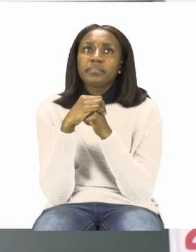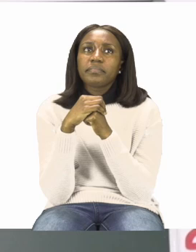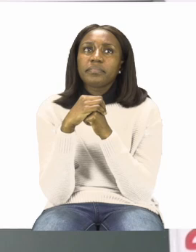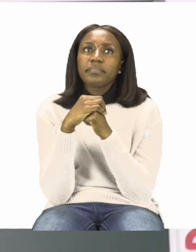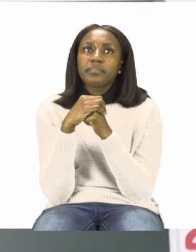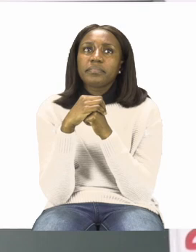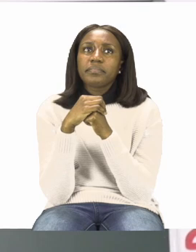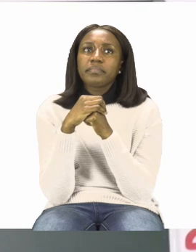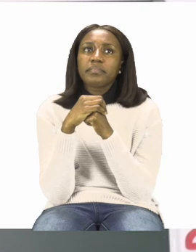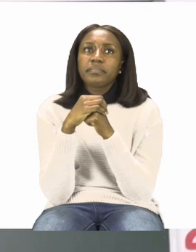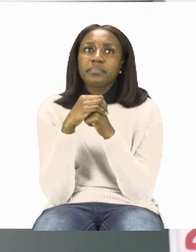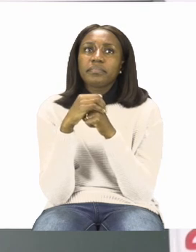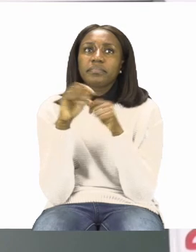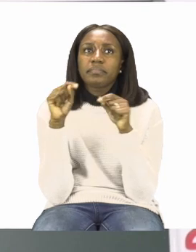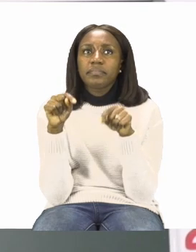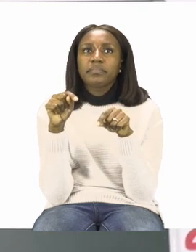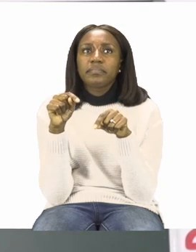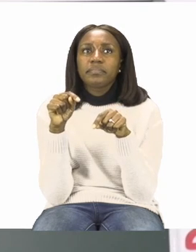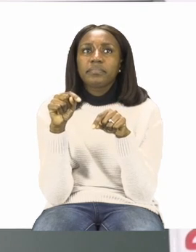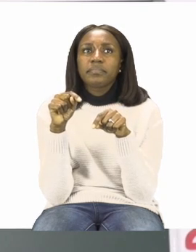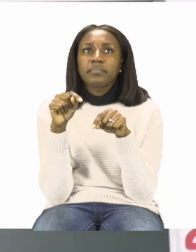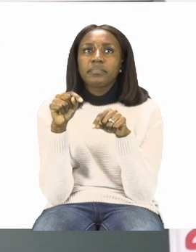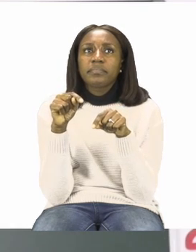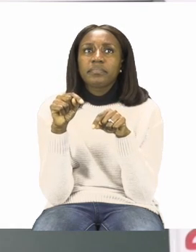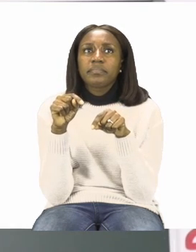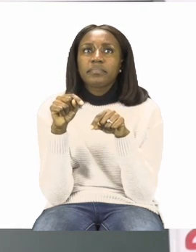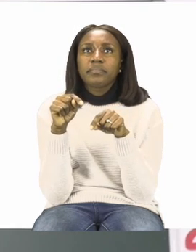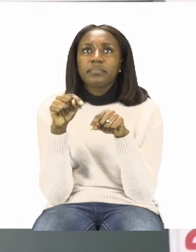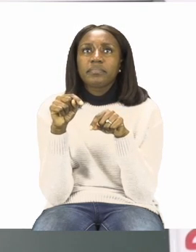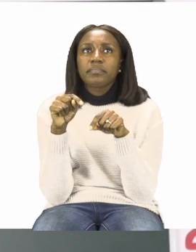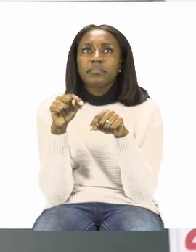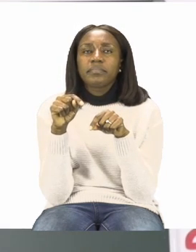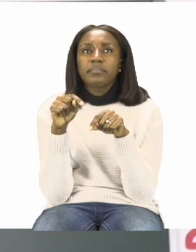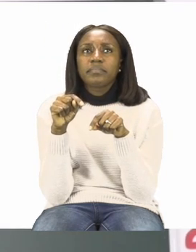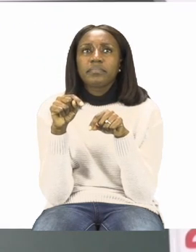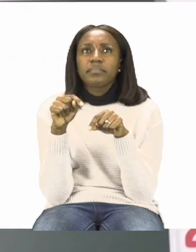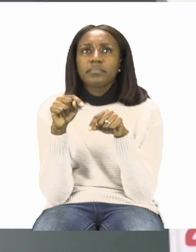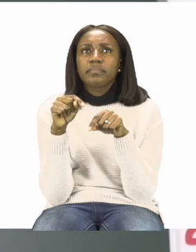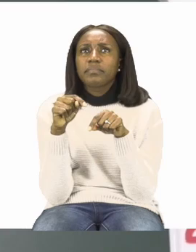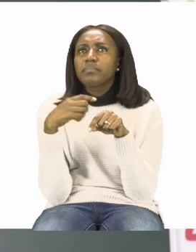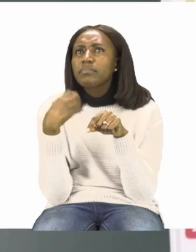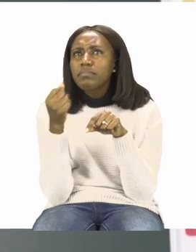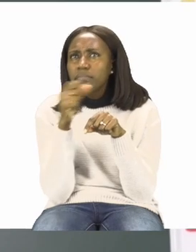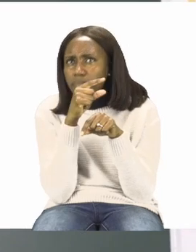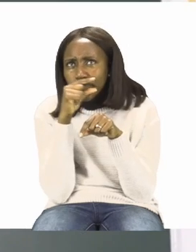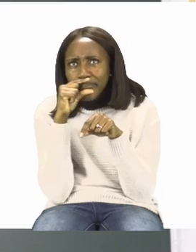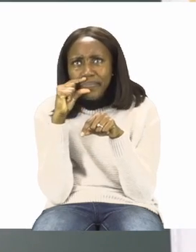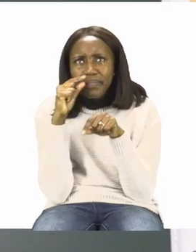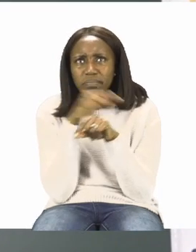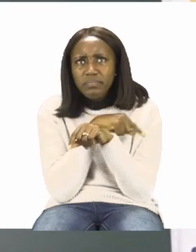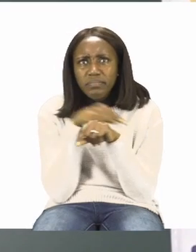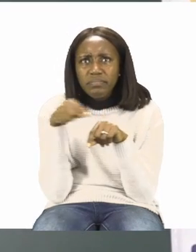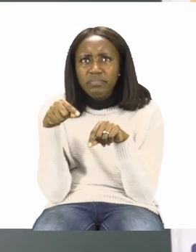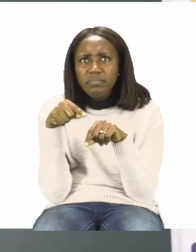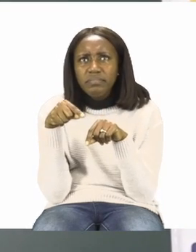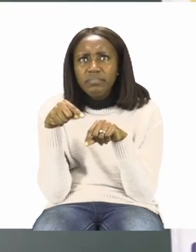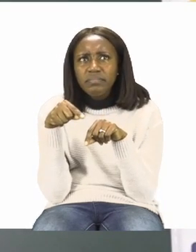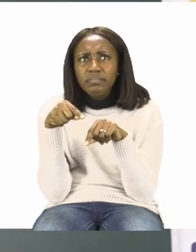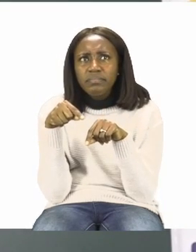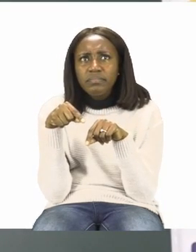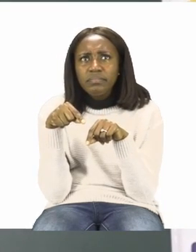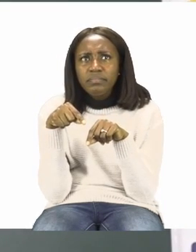ruler. Now, can you tell me, do we have the word ruler on the